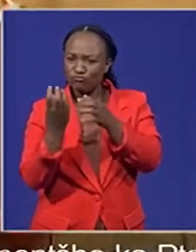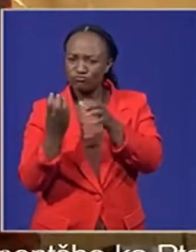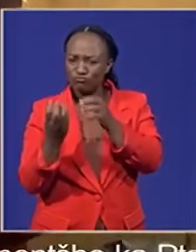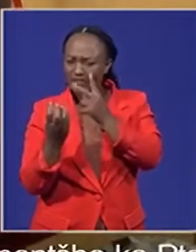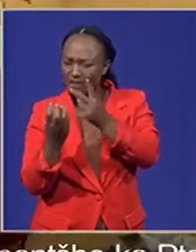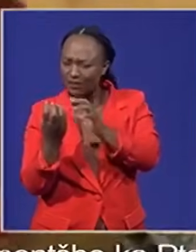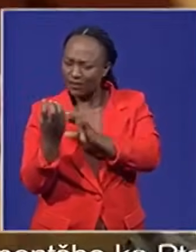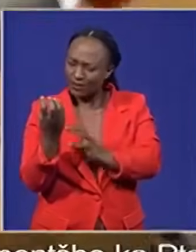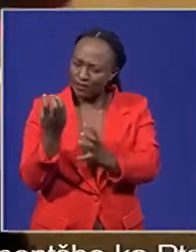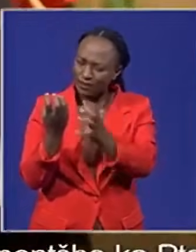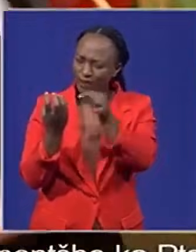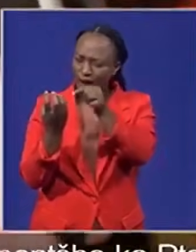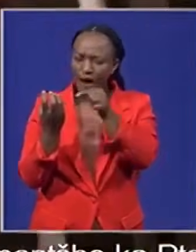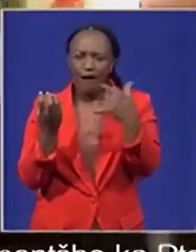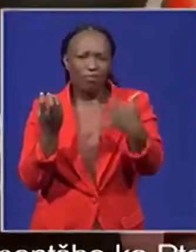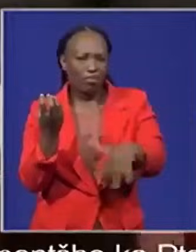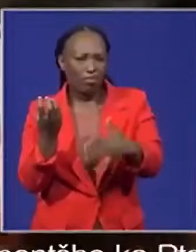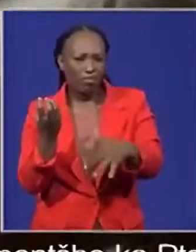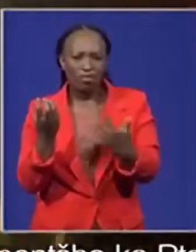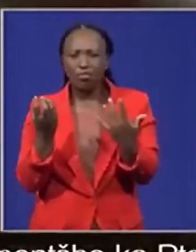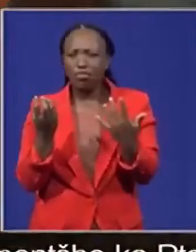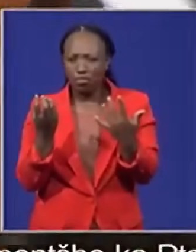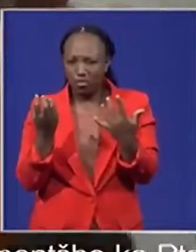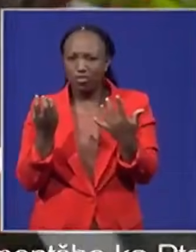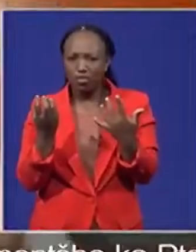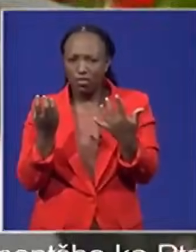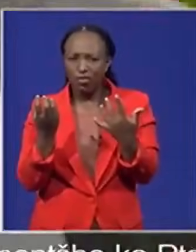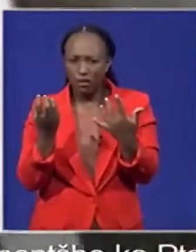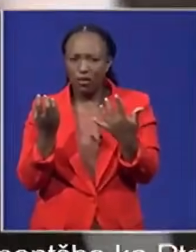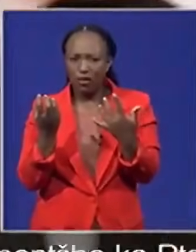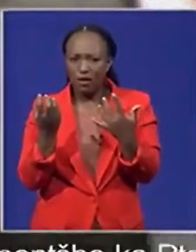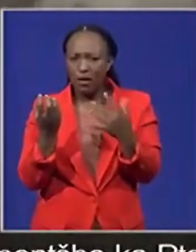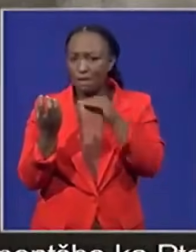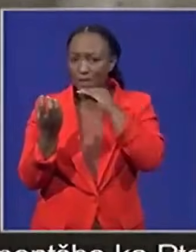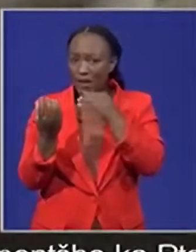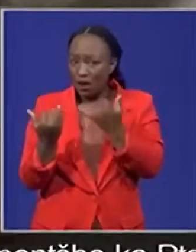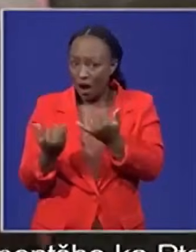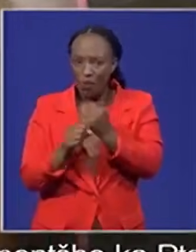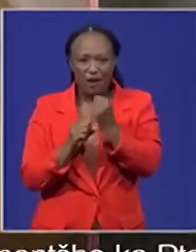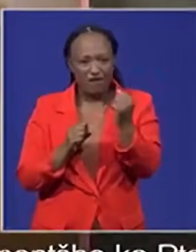lot. Now it tells them that it's now or never.